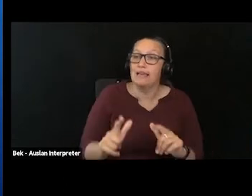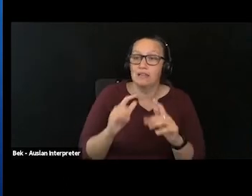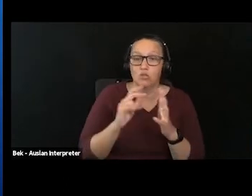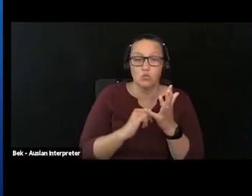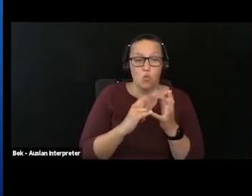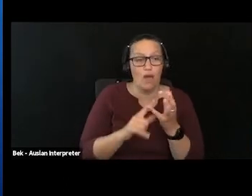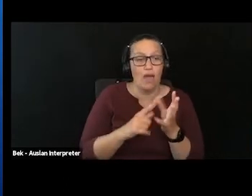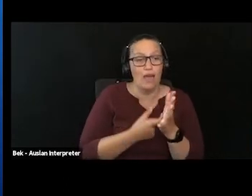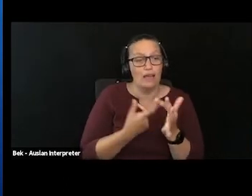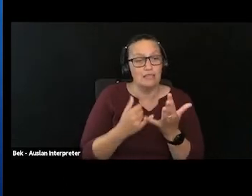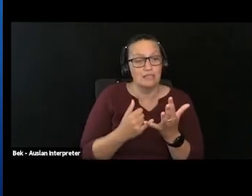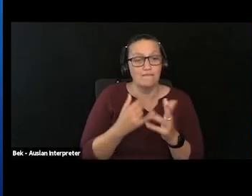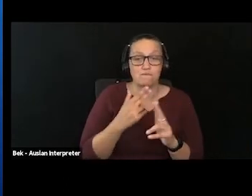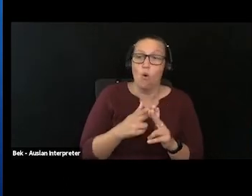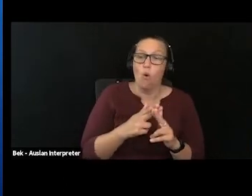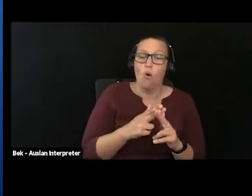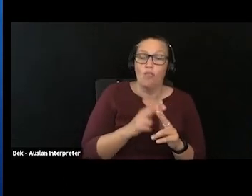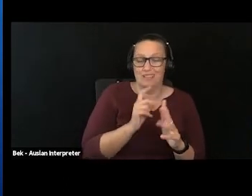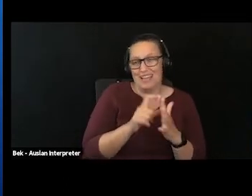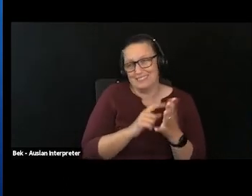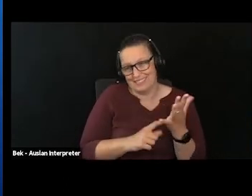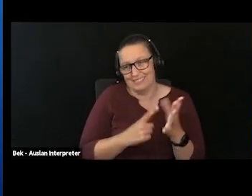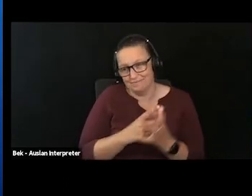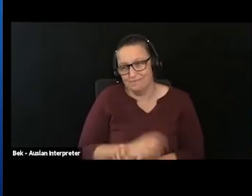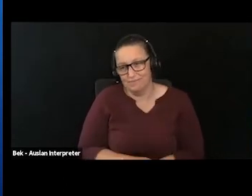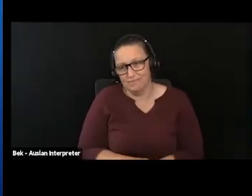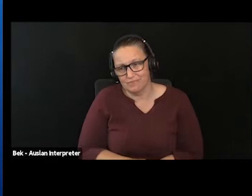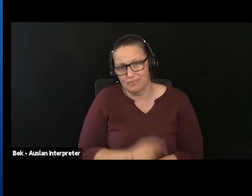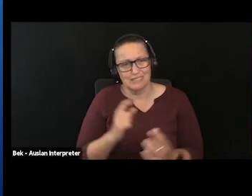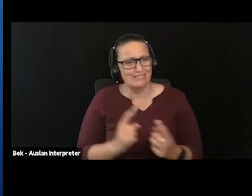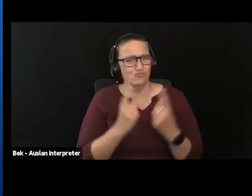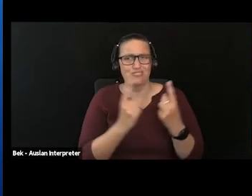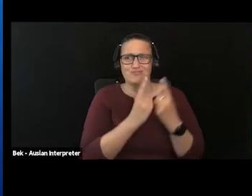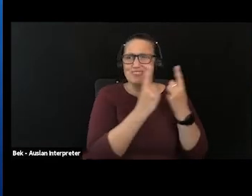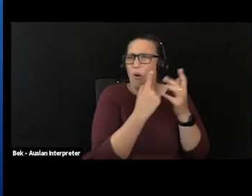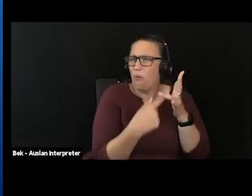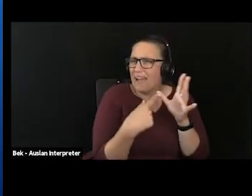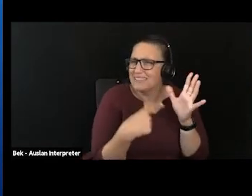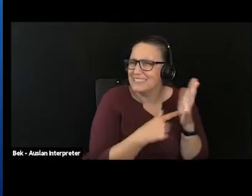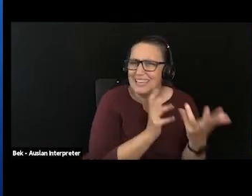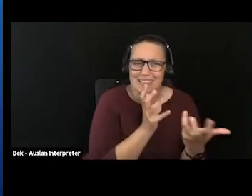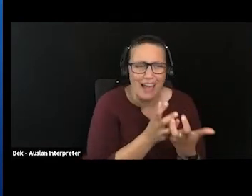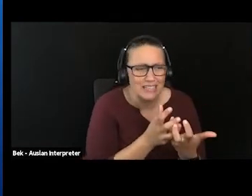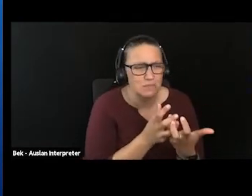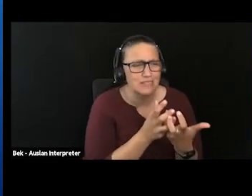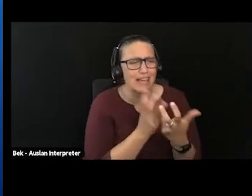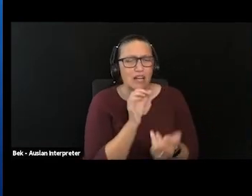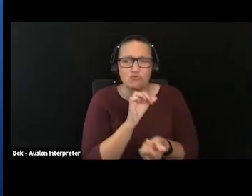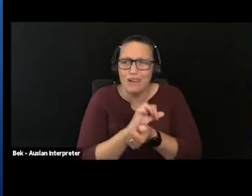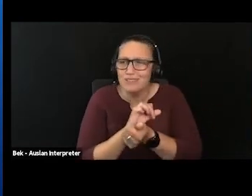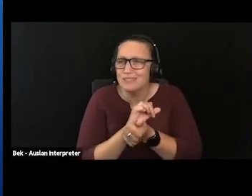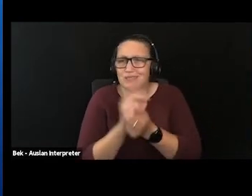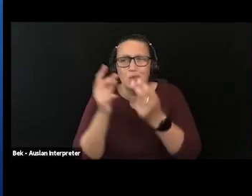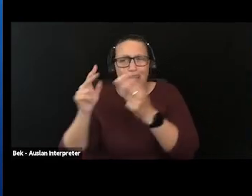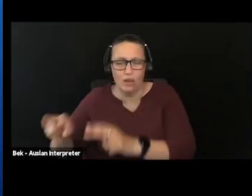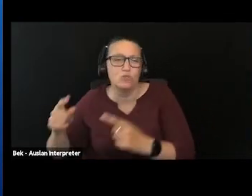data on several different data sets on OAT engagement, incarceration, and mortality. And you'll see how the model calibrates,